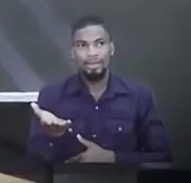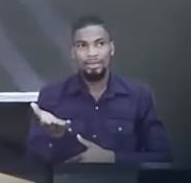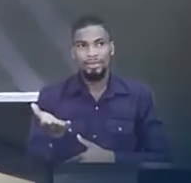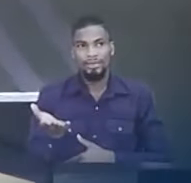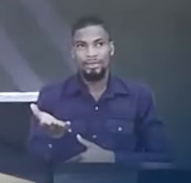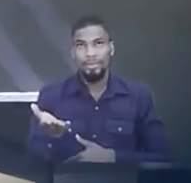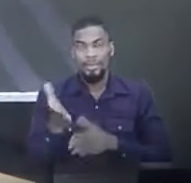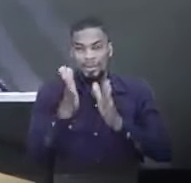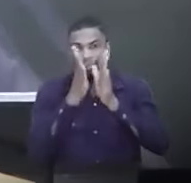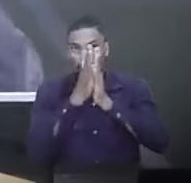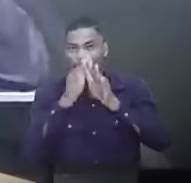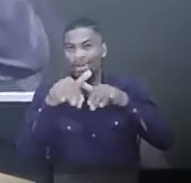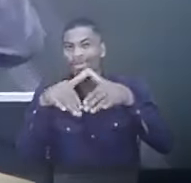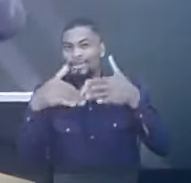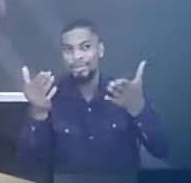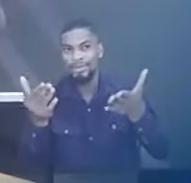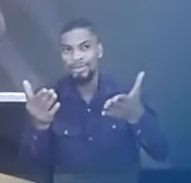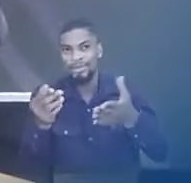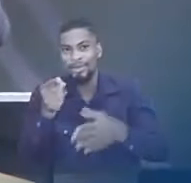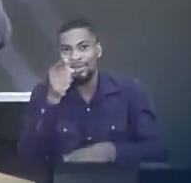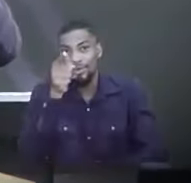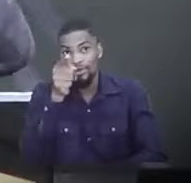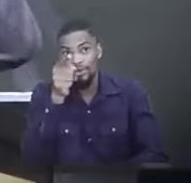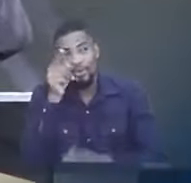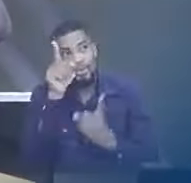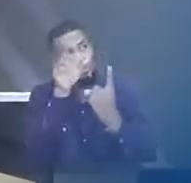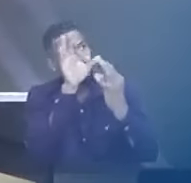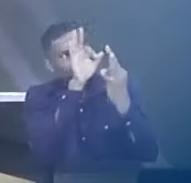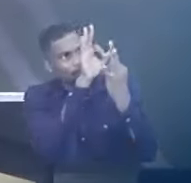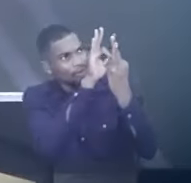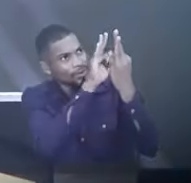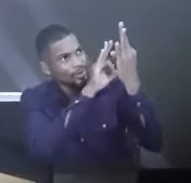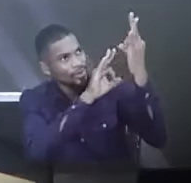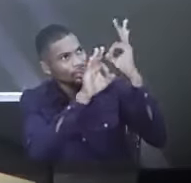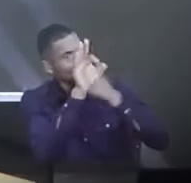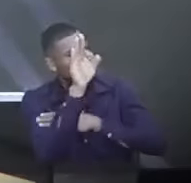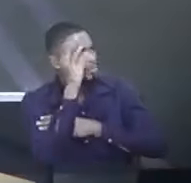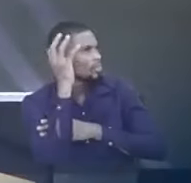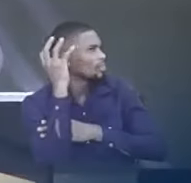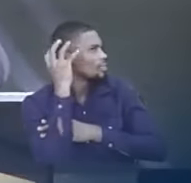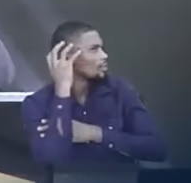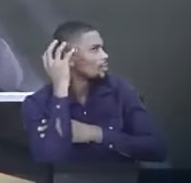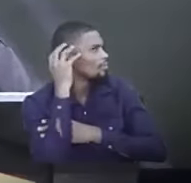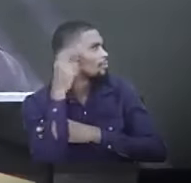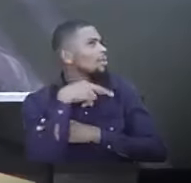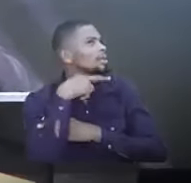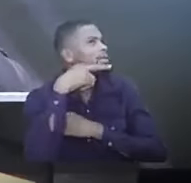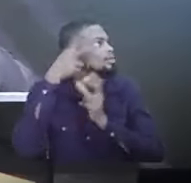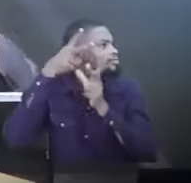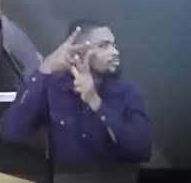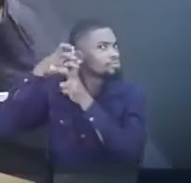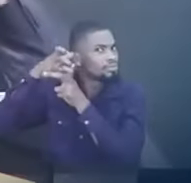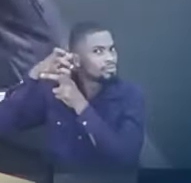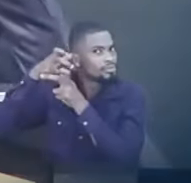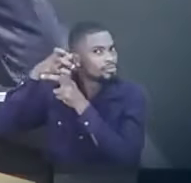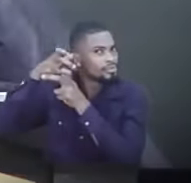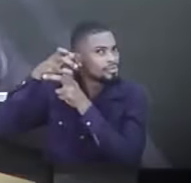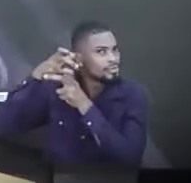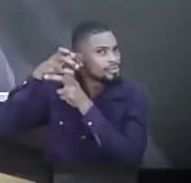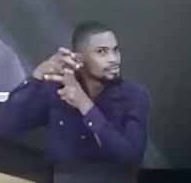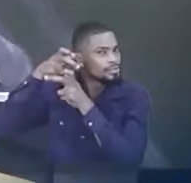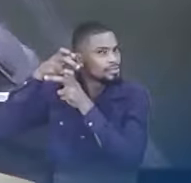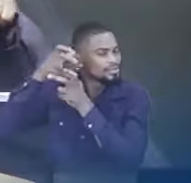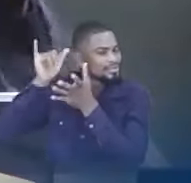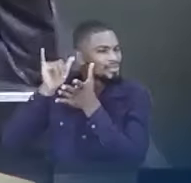greatest prayer is that you will see his face and hear his voice. It's not about me. Once you begin to hear